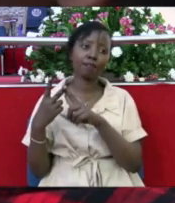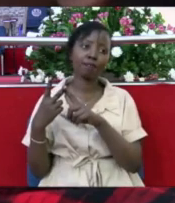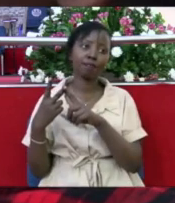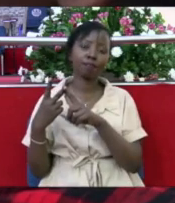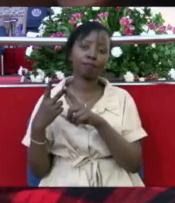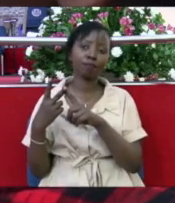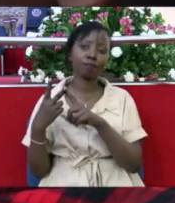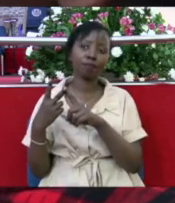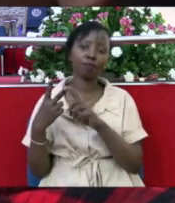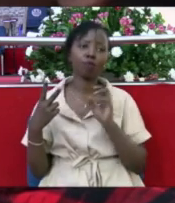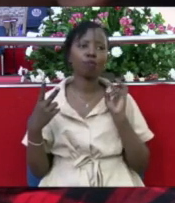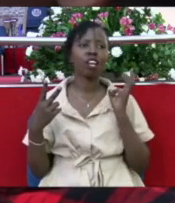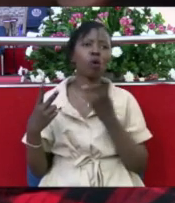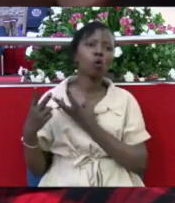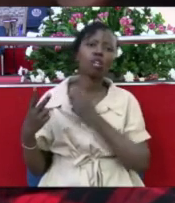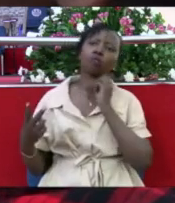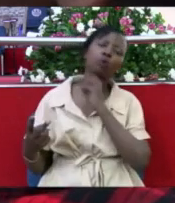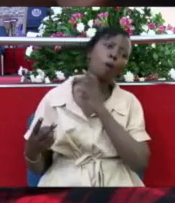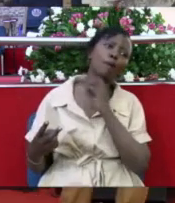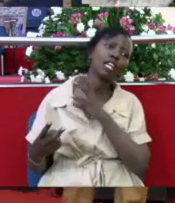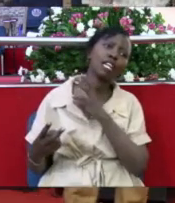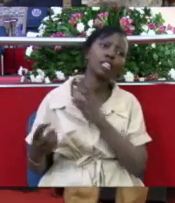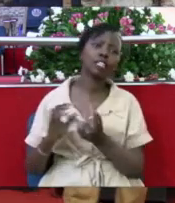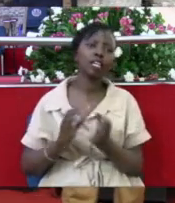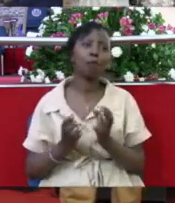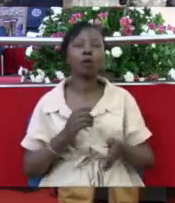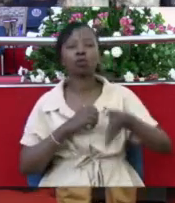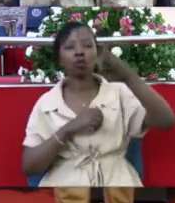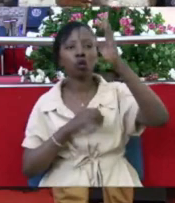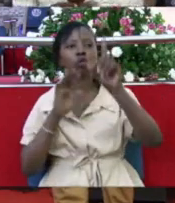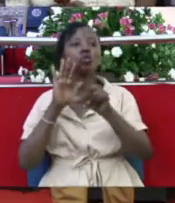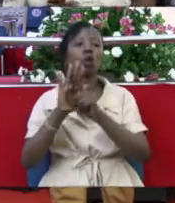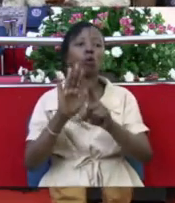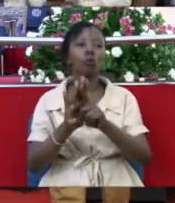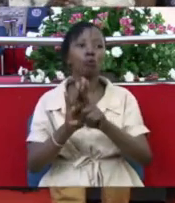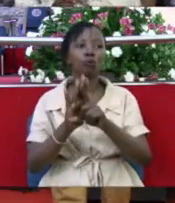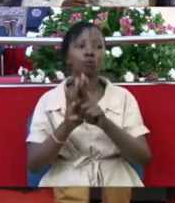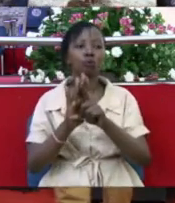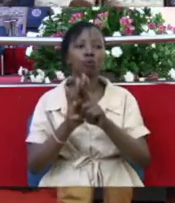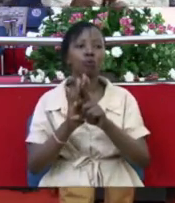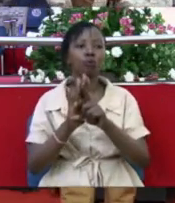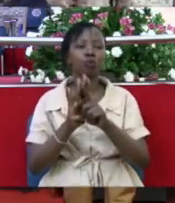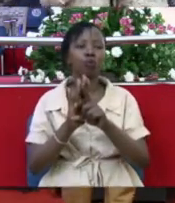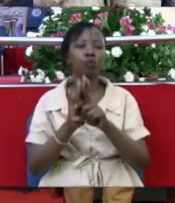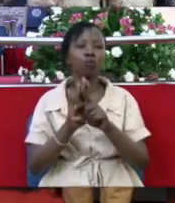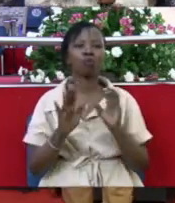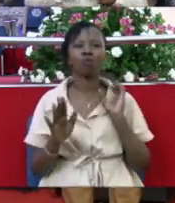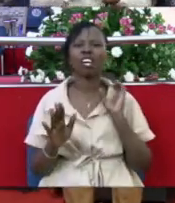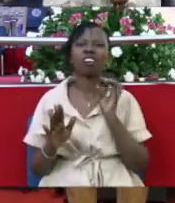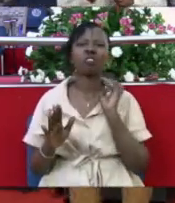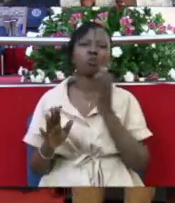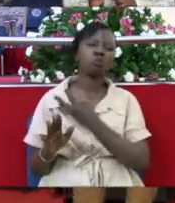against God's law. Tunakuwa wasumbufu kwa sheria ya Mungu. We low-key despise his authority.